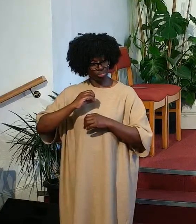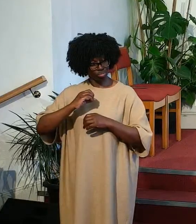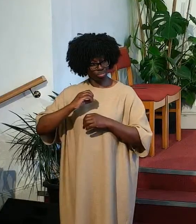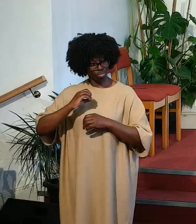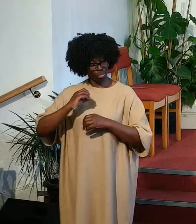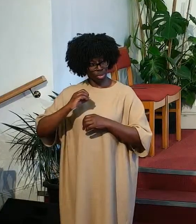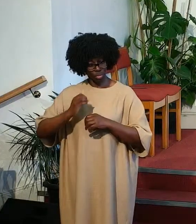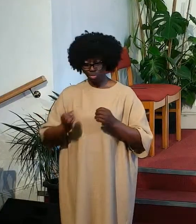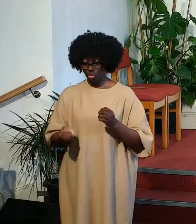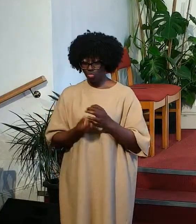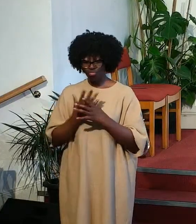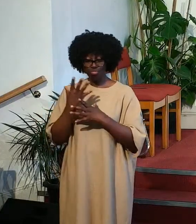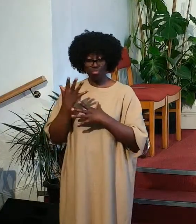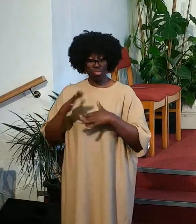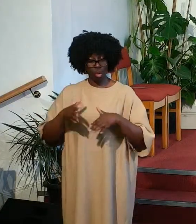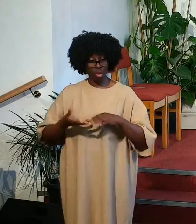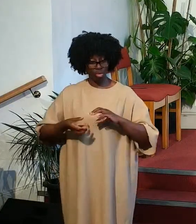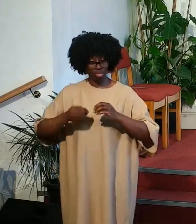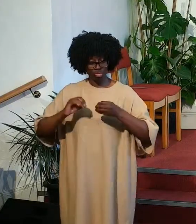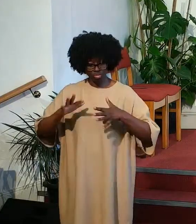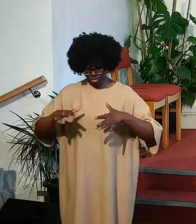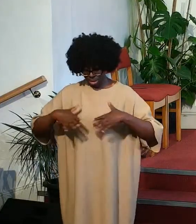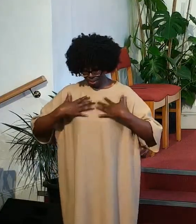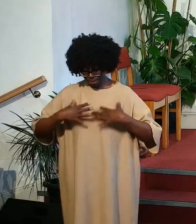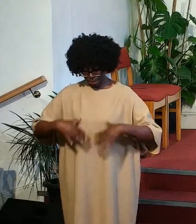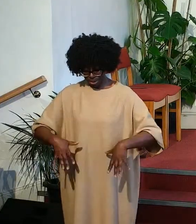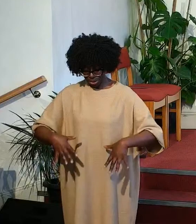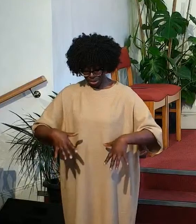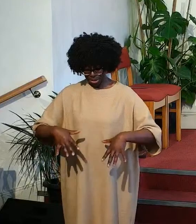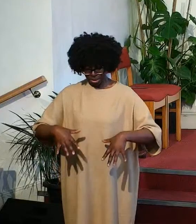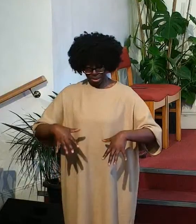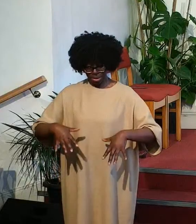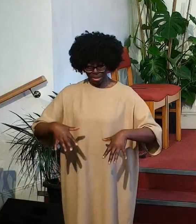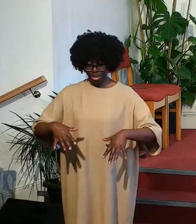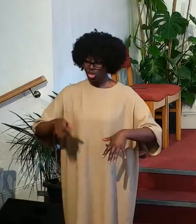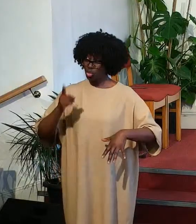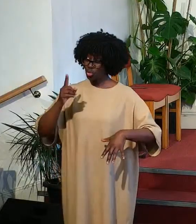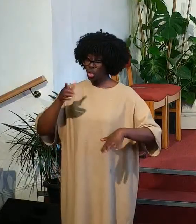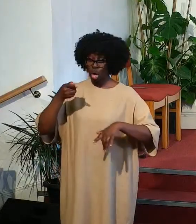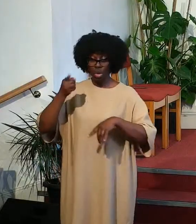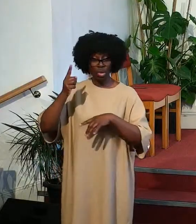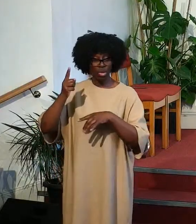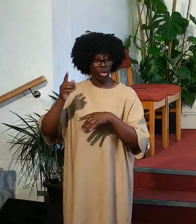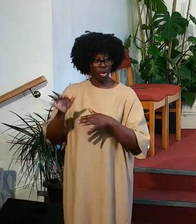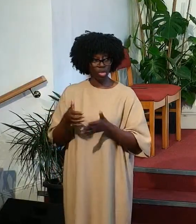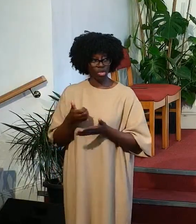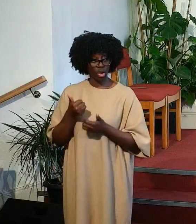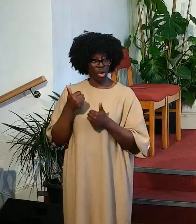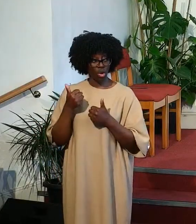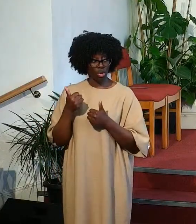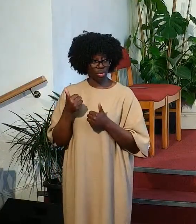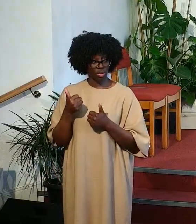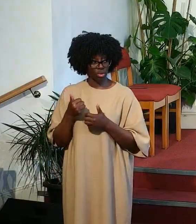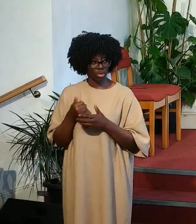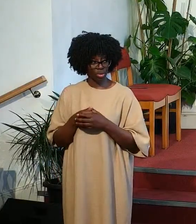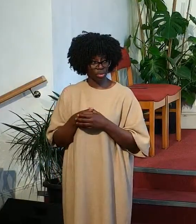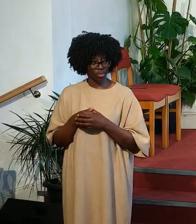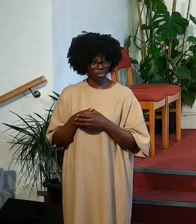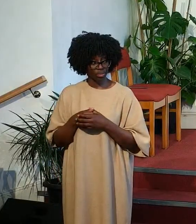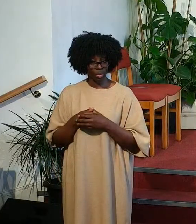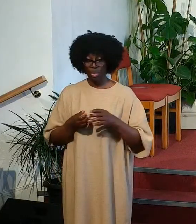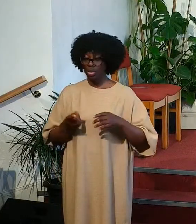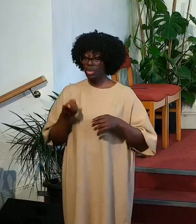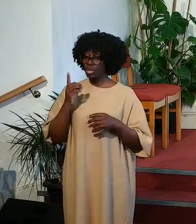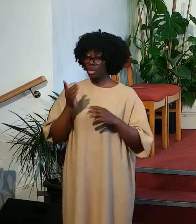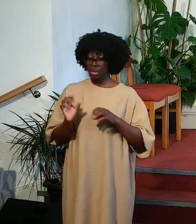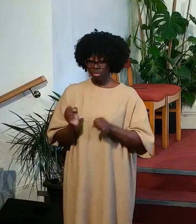You in a manner that the world will see that indeed You are a good God and You have made us. So today